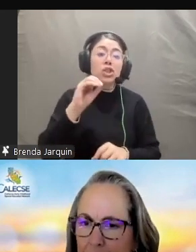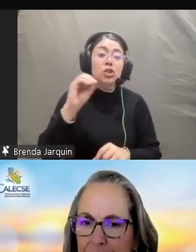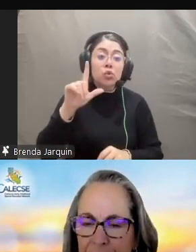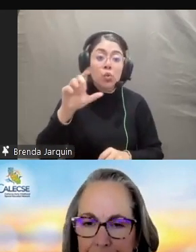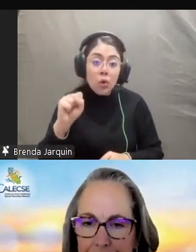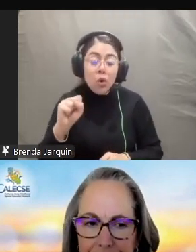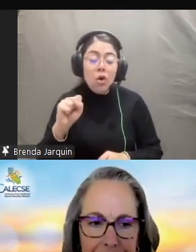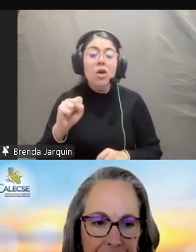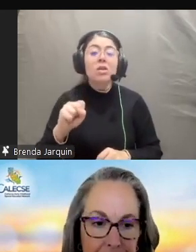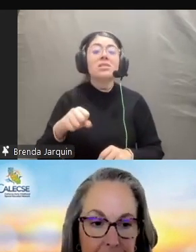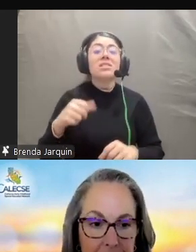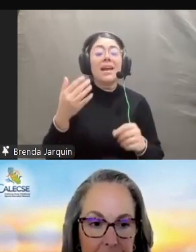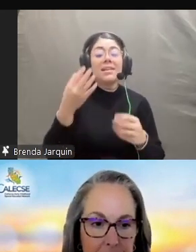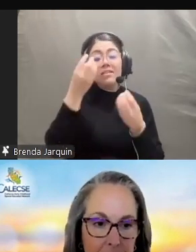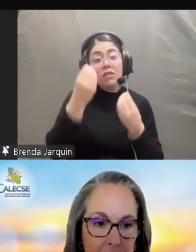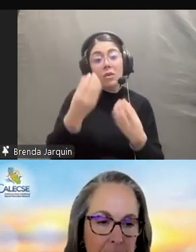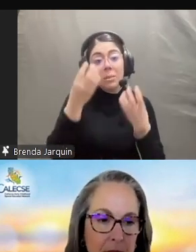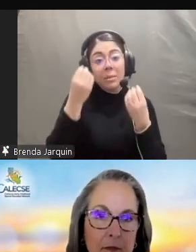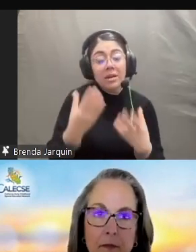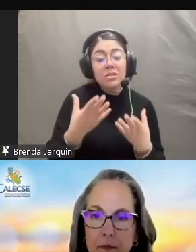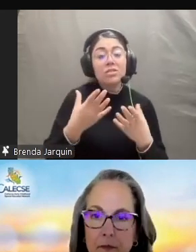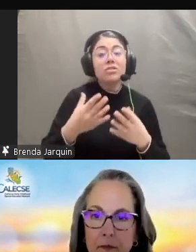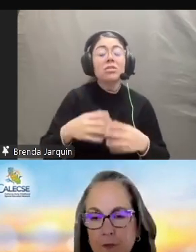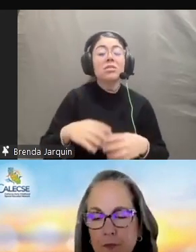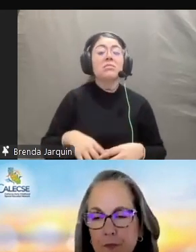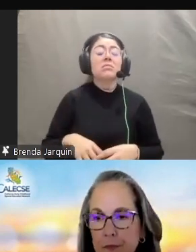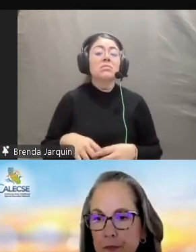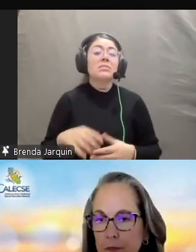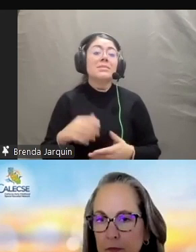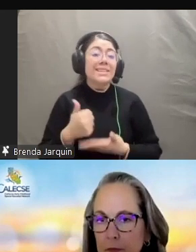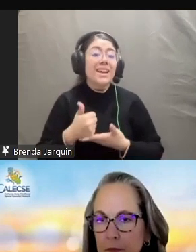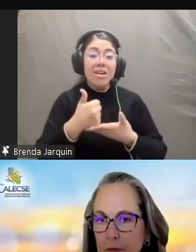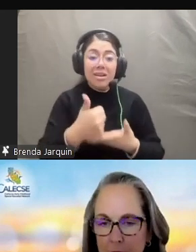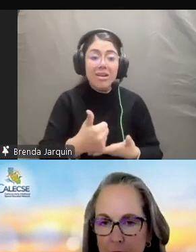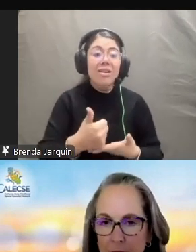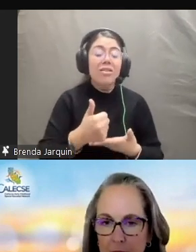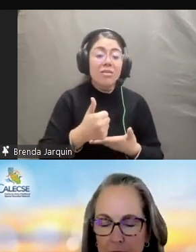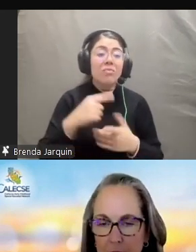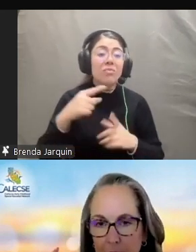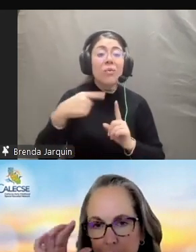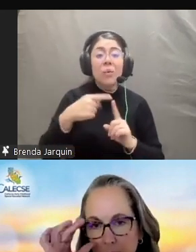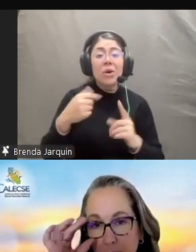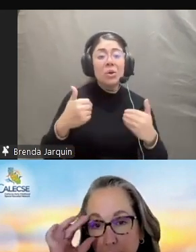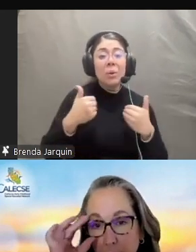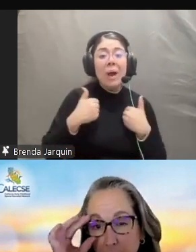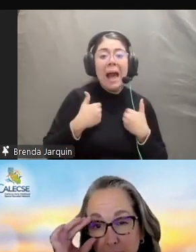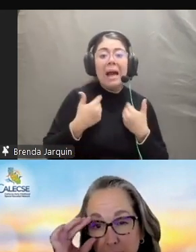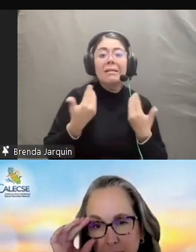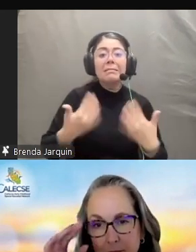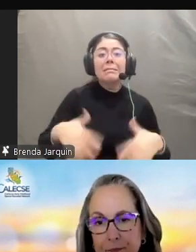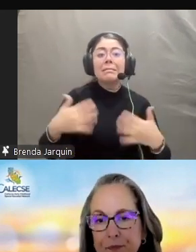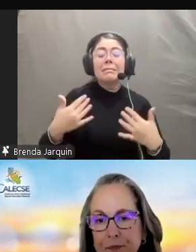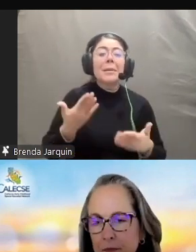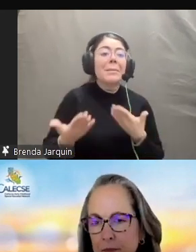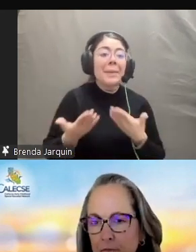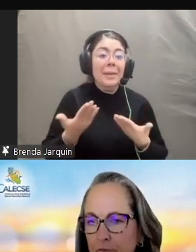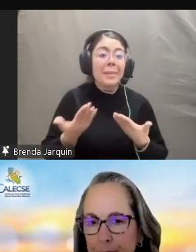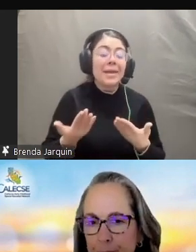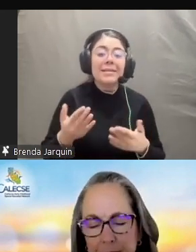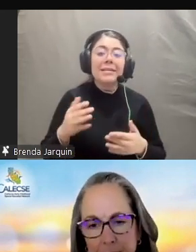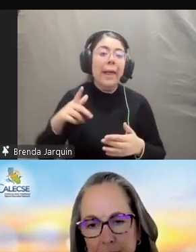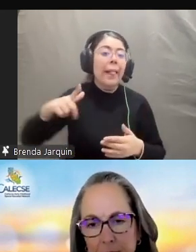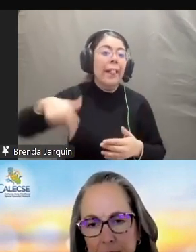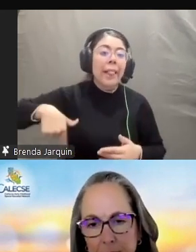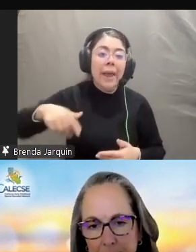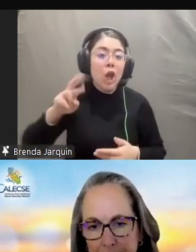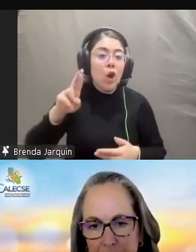and responsibilities. And this is really helpful when there are potentially disagreements, late referrals, a reference